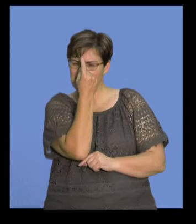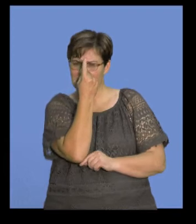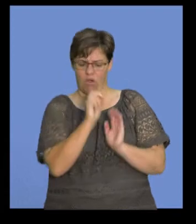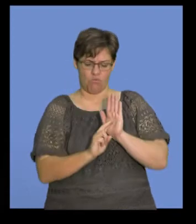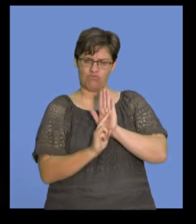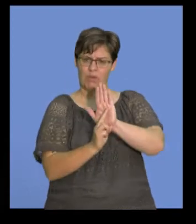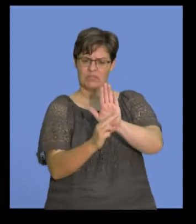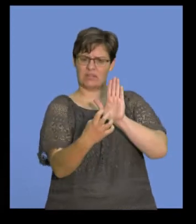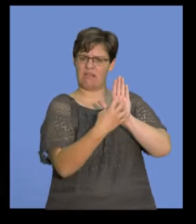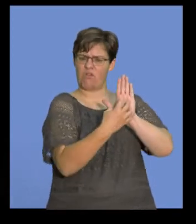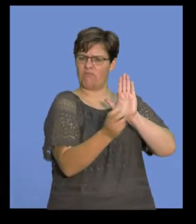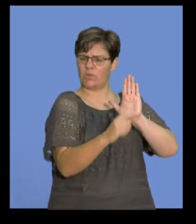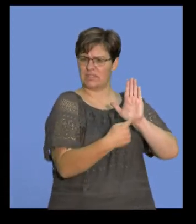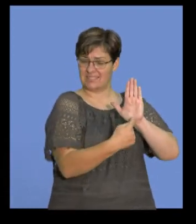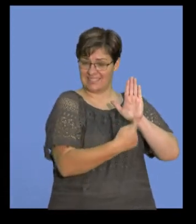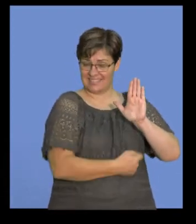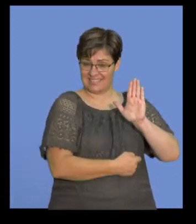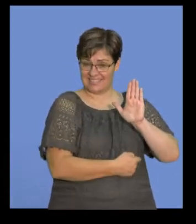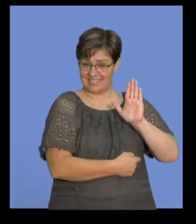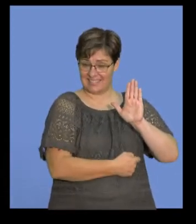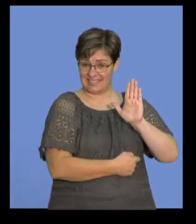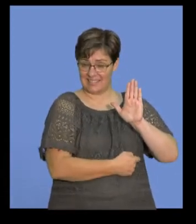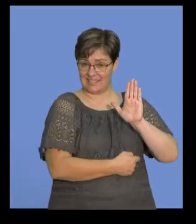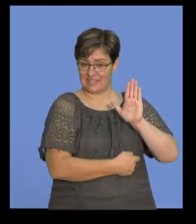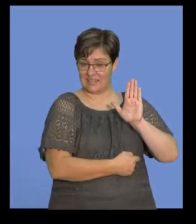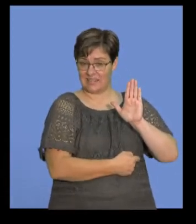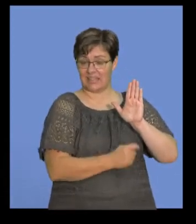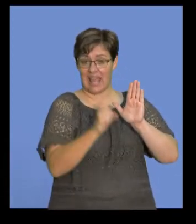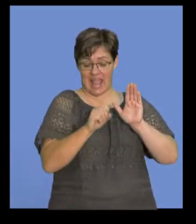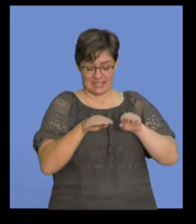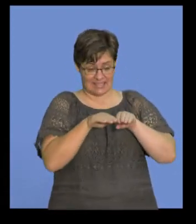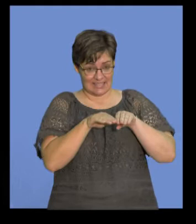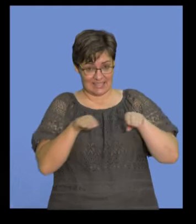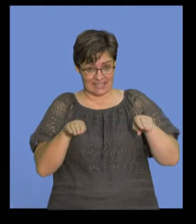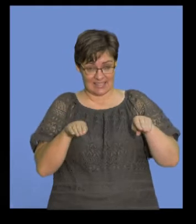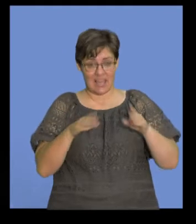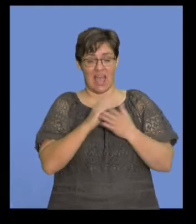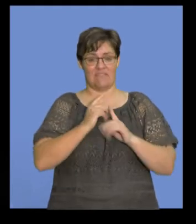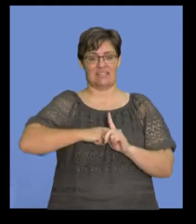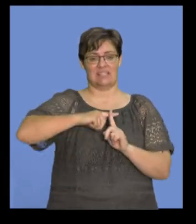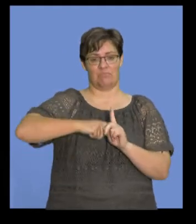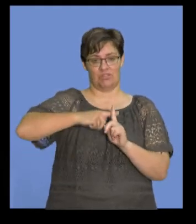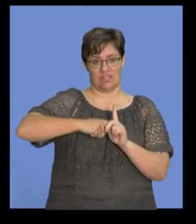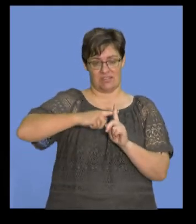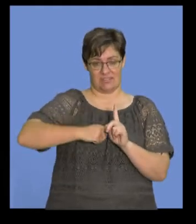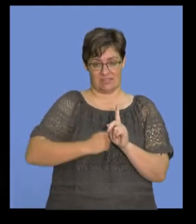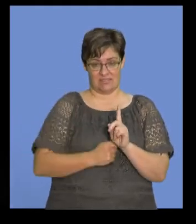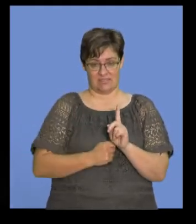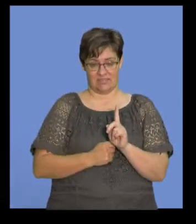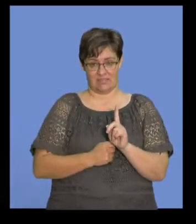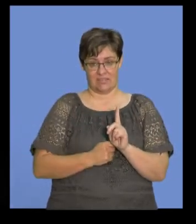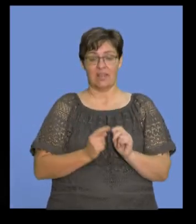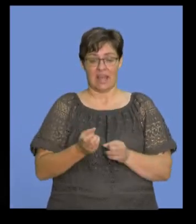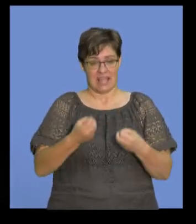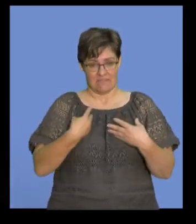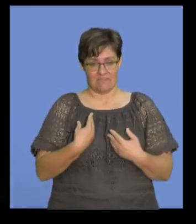being represented in this graph. We know that on the x-axis, let's read that, we've got temperature, and it's given in the